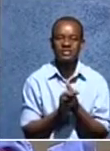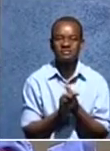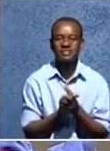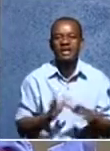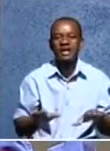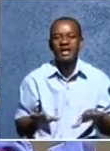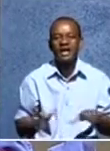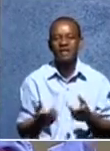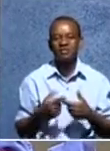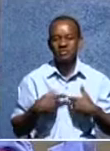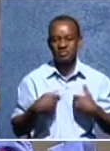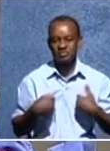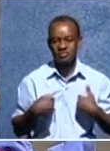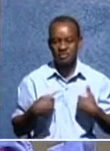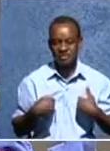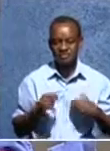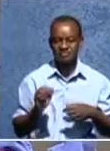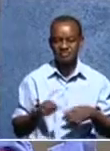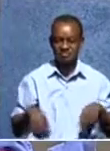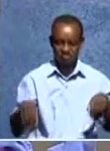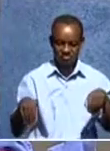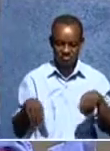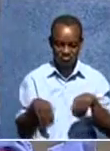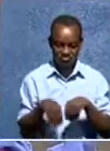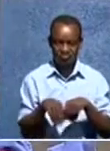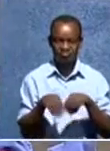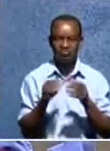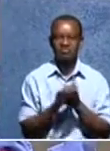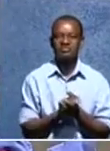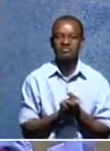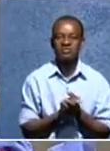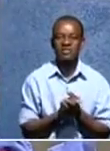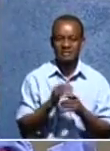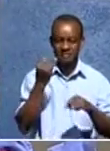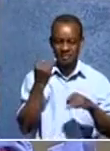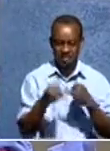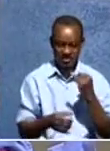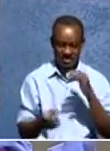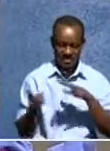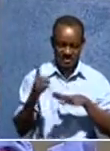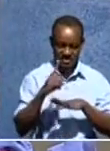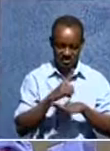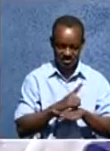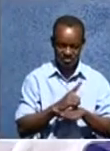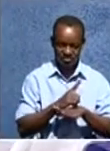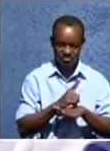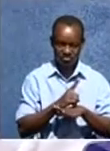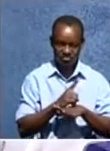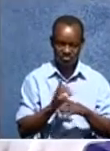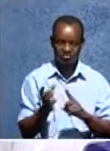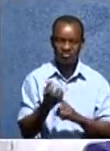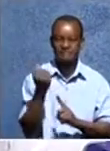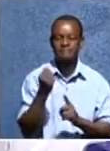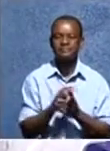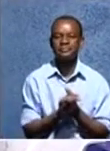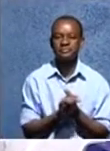with international trends, etc. Just to slowly round off the program. Yeah, probably to start off with the international trends,